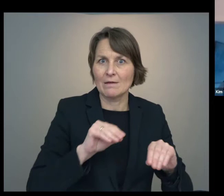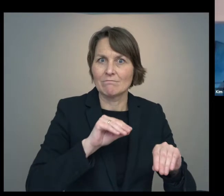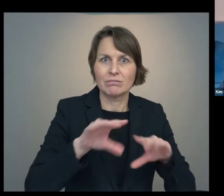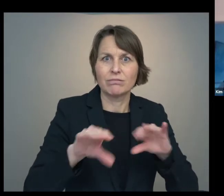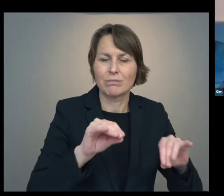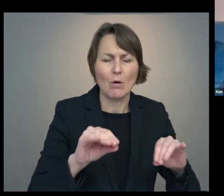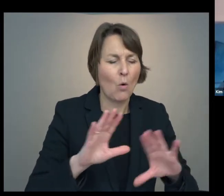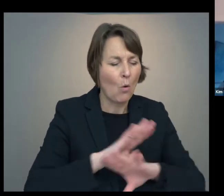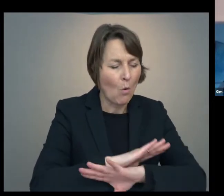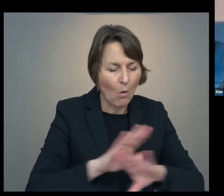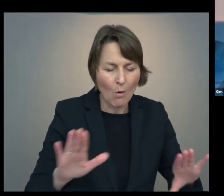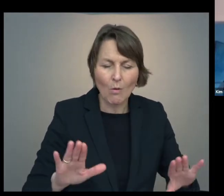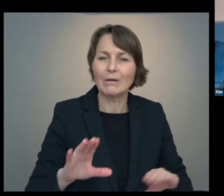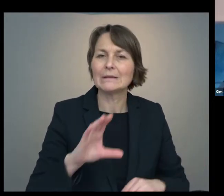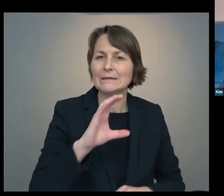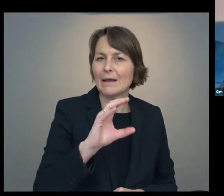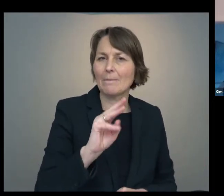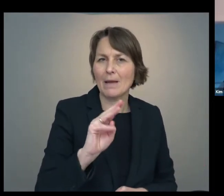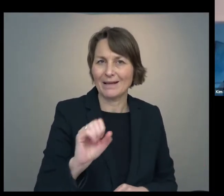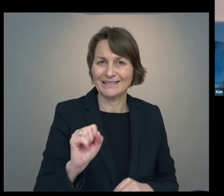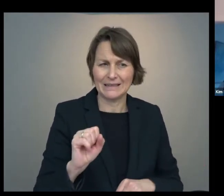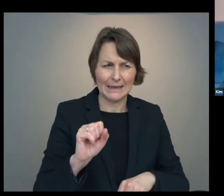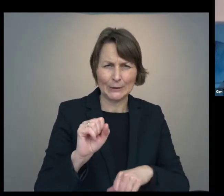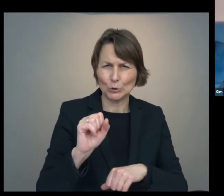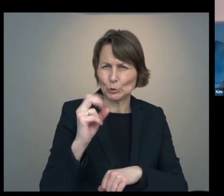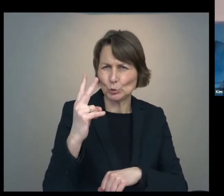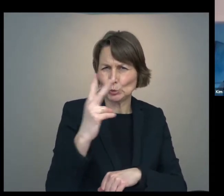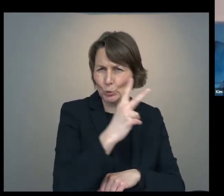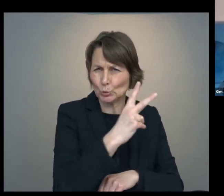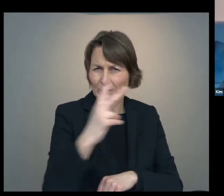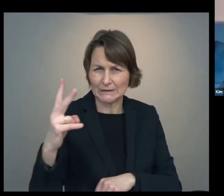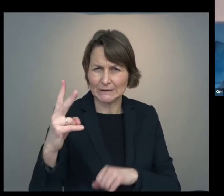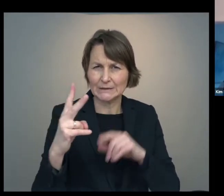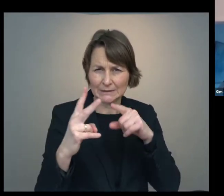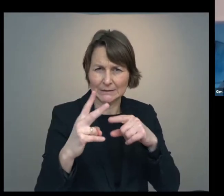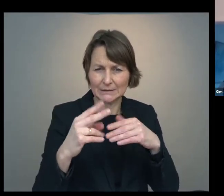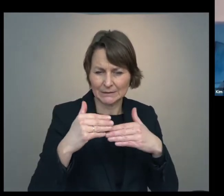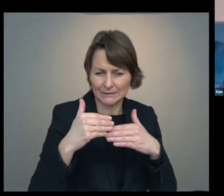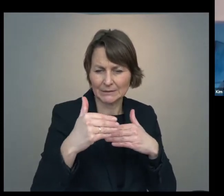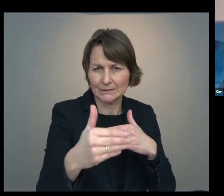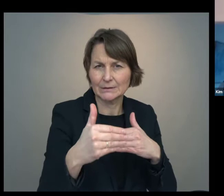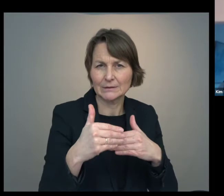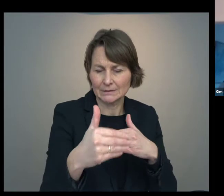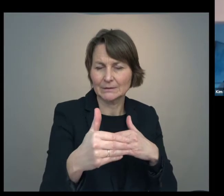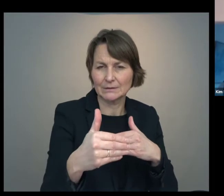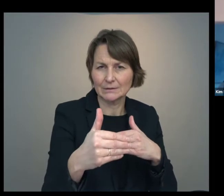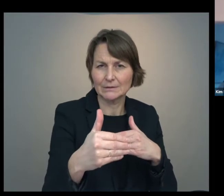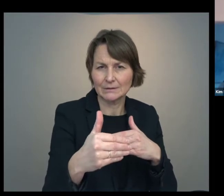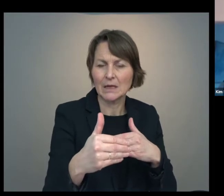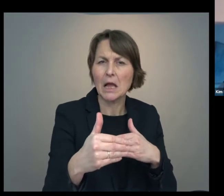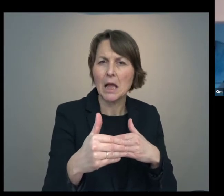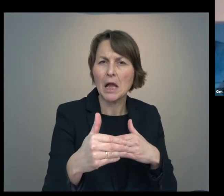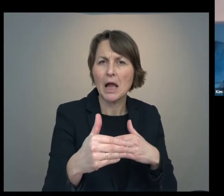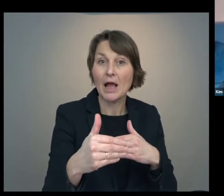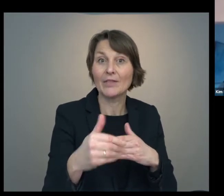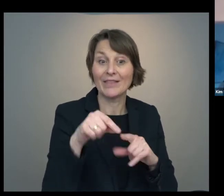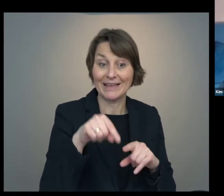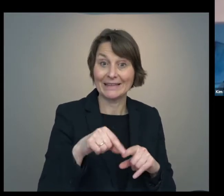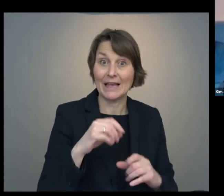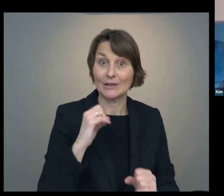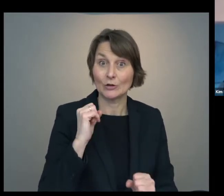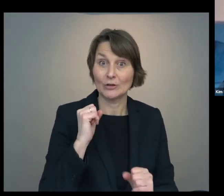that since we're releasing RCs for all our CMSs, and those are 2 weeks. That means that about the middle